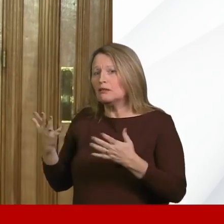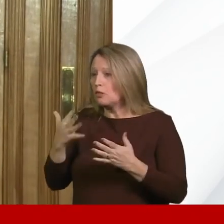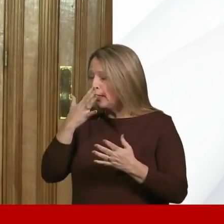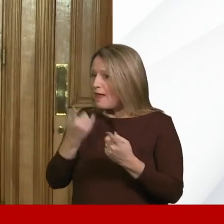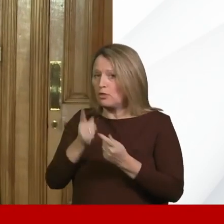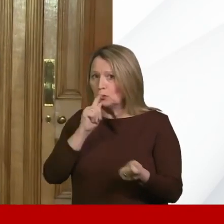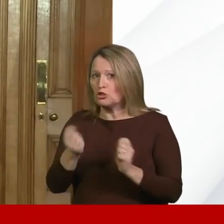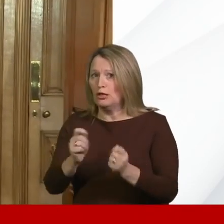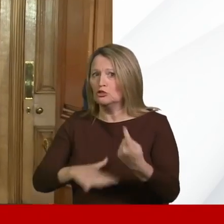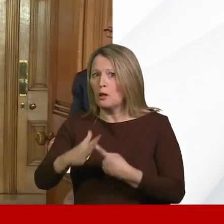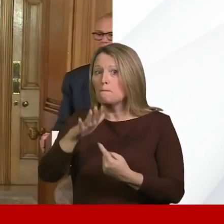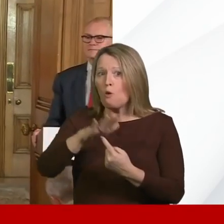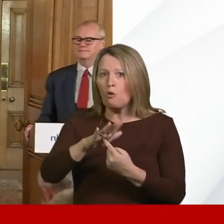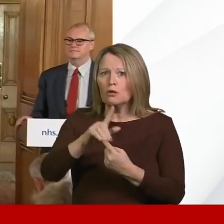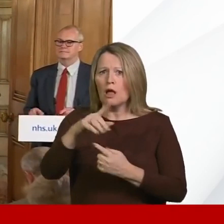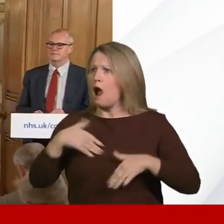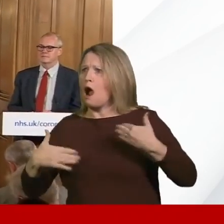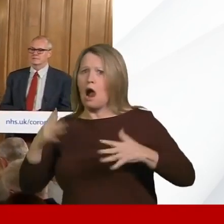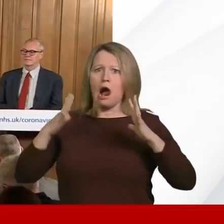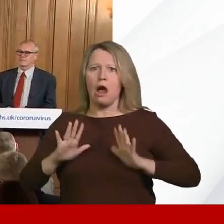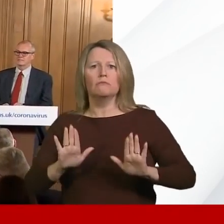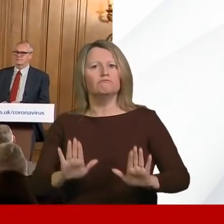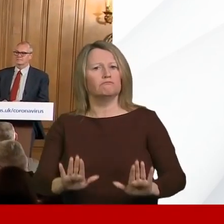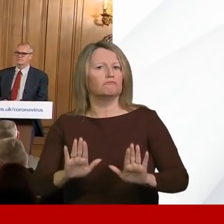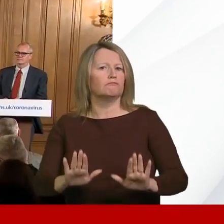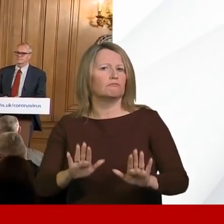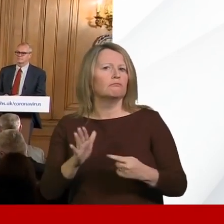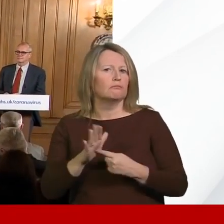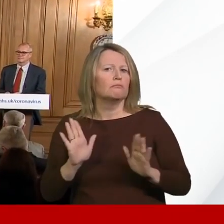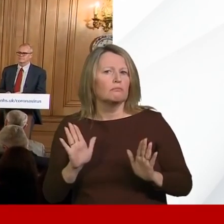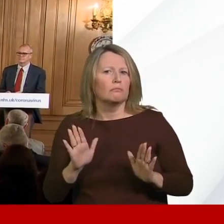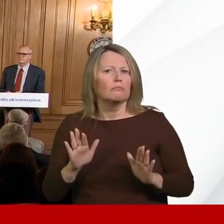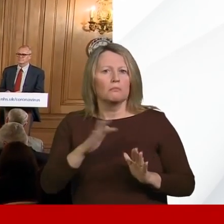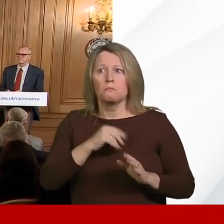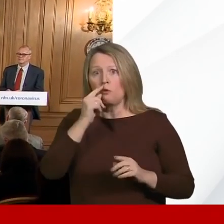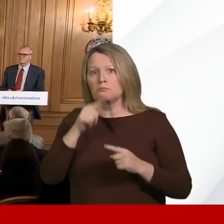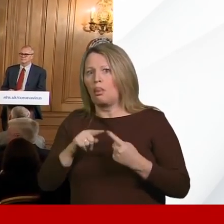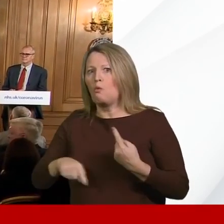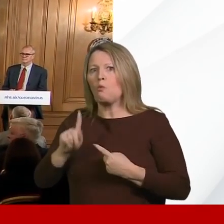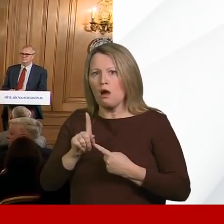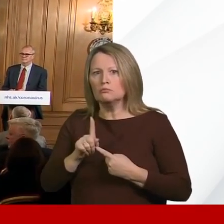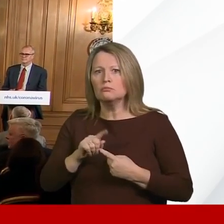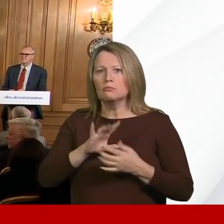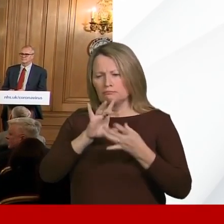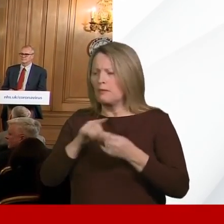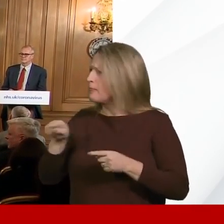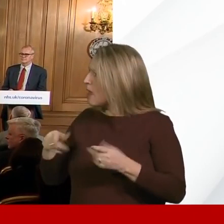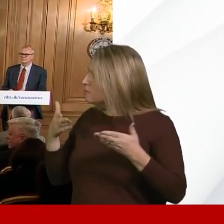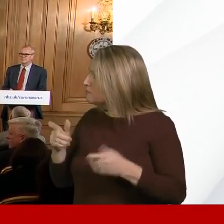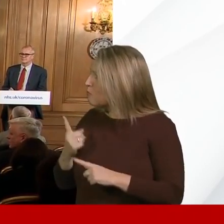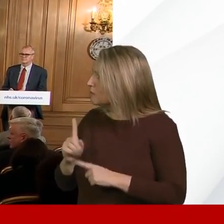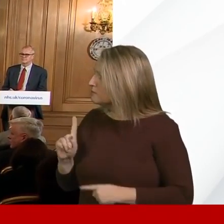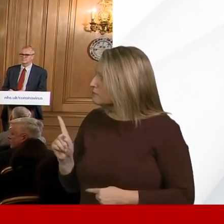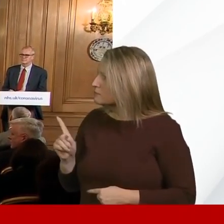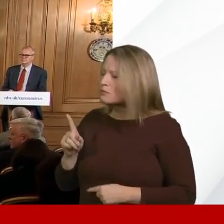the BBC. Thank you very much, Prime Minister. You were very eager to avoid closing schools if you possibly could, but now you have taken that